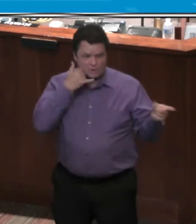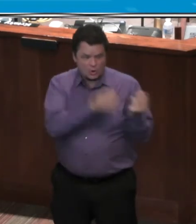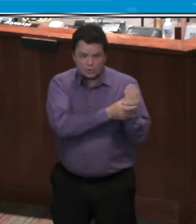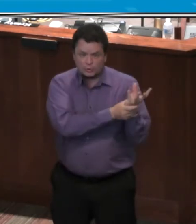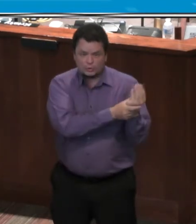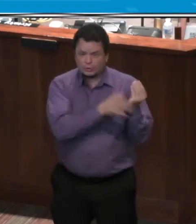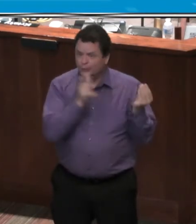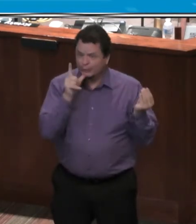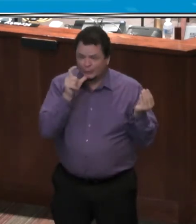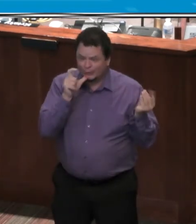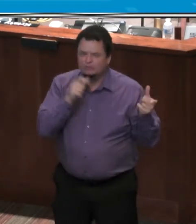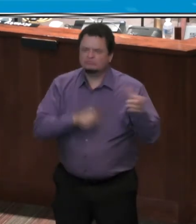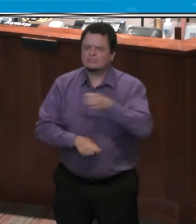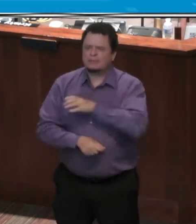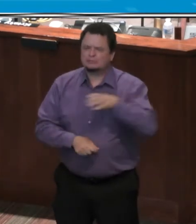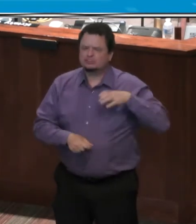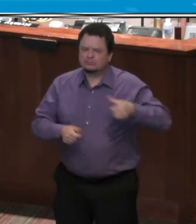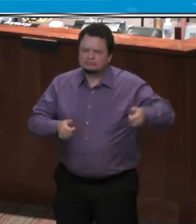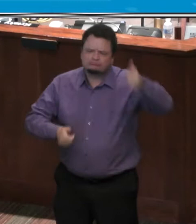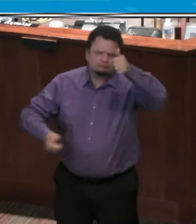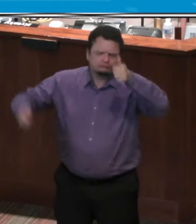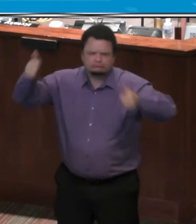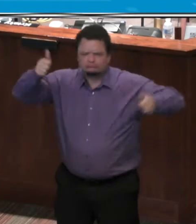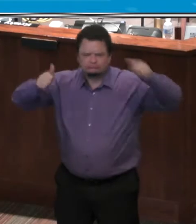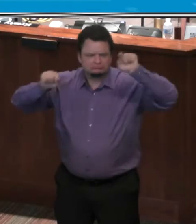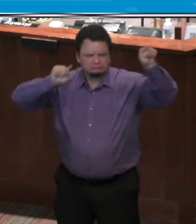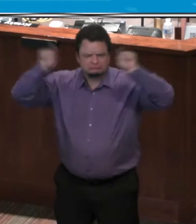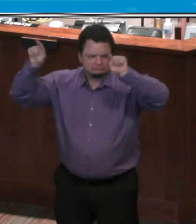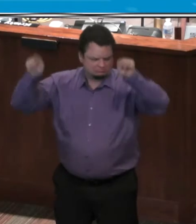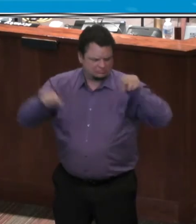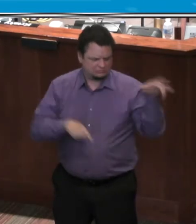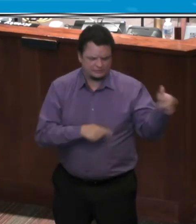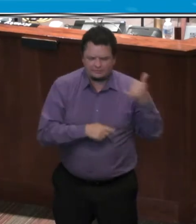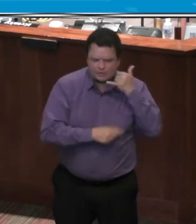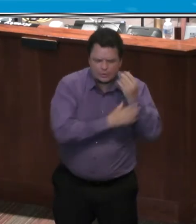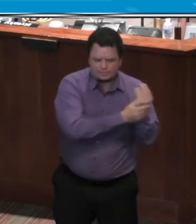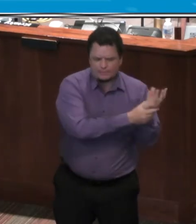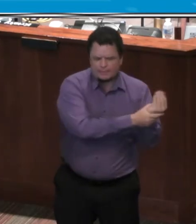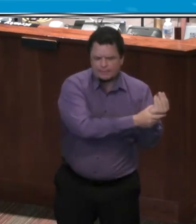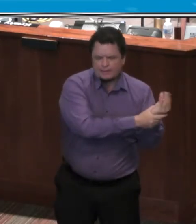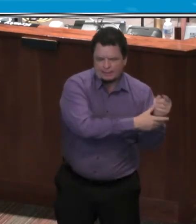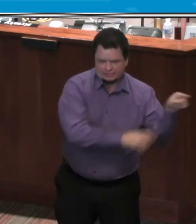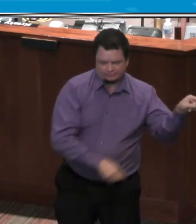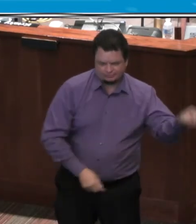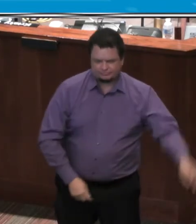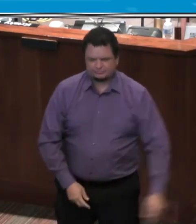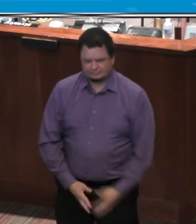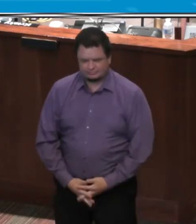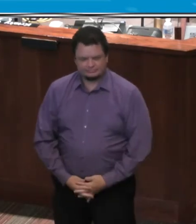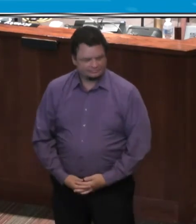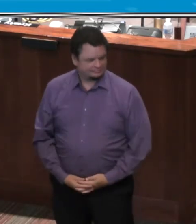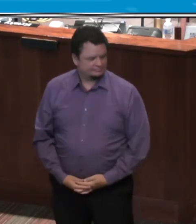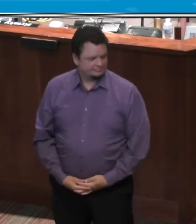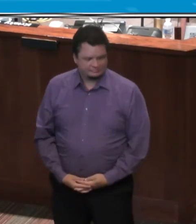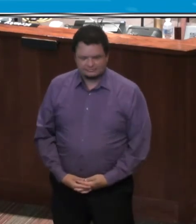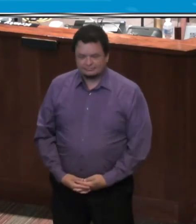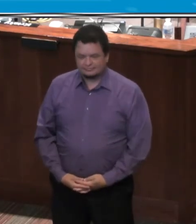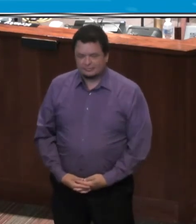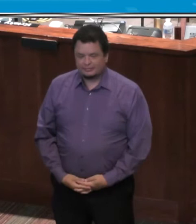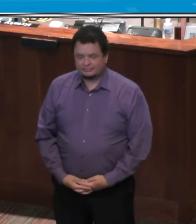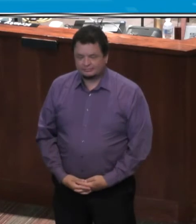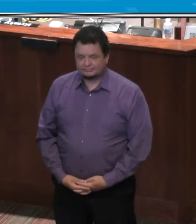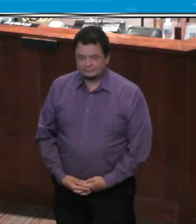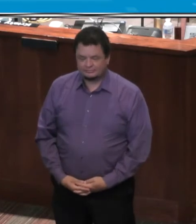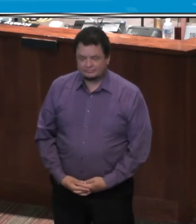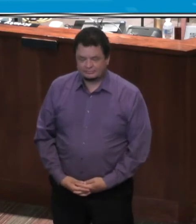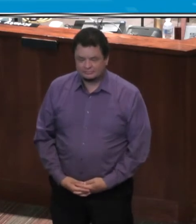I think that's an affirmative. Thank you, sir. Okay. Well, let's go ahead and begin the